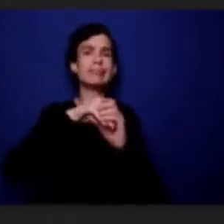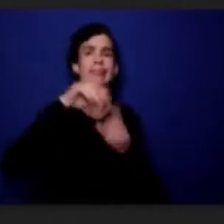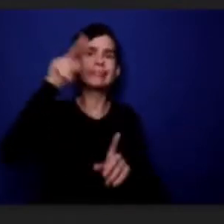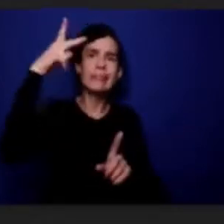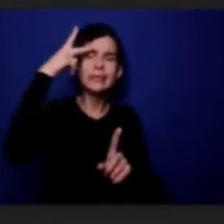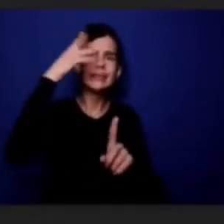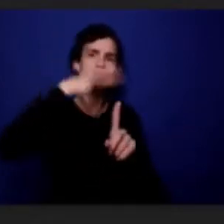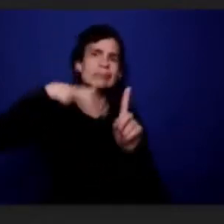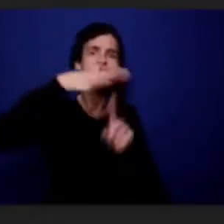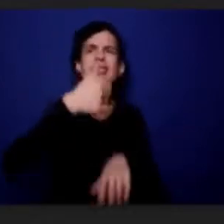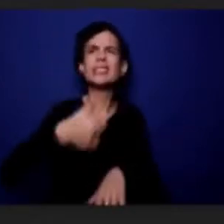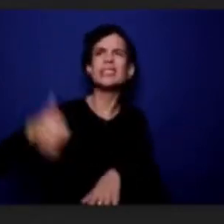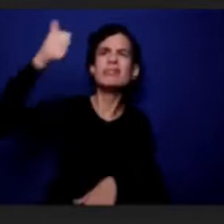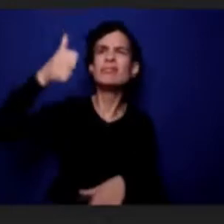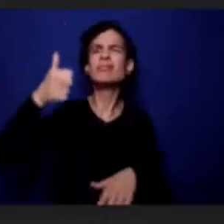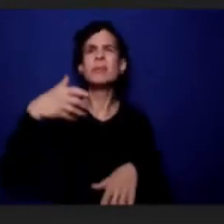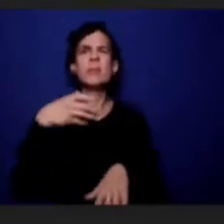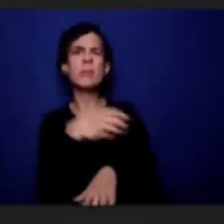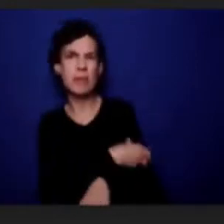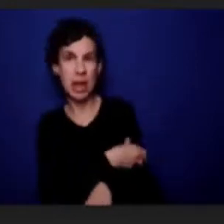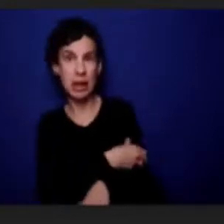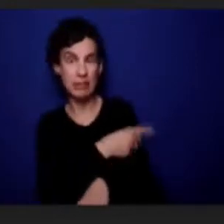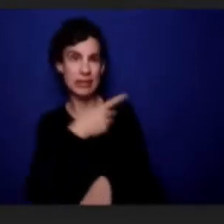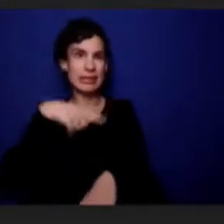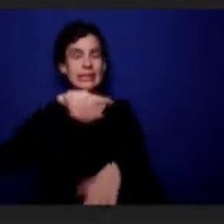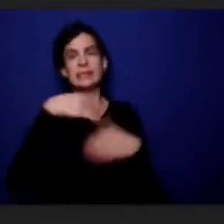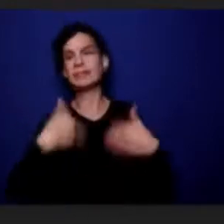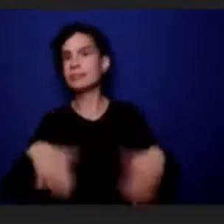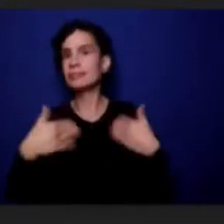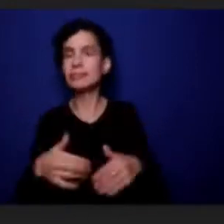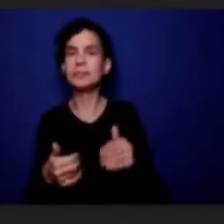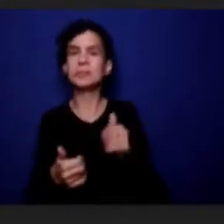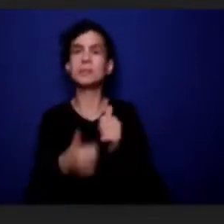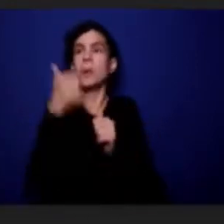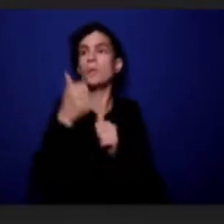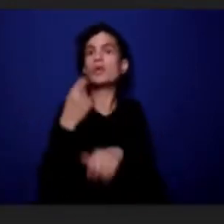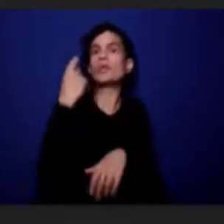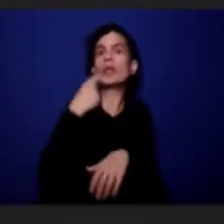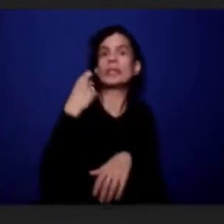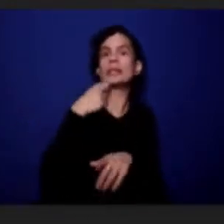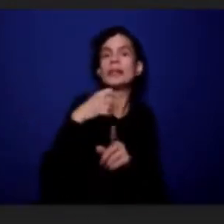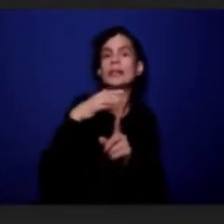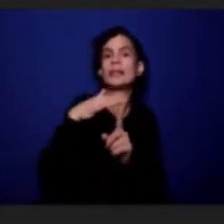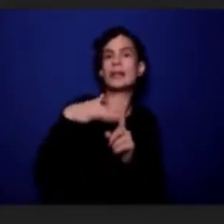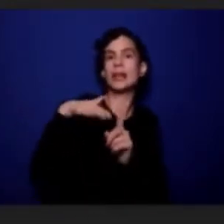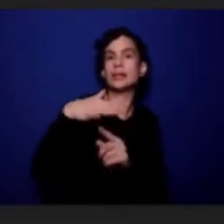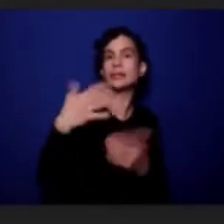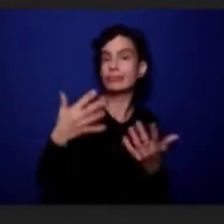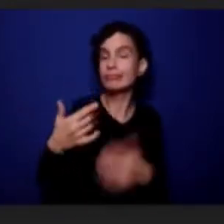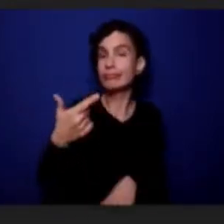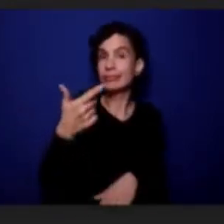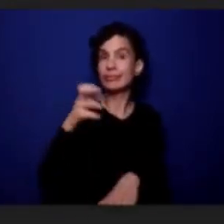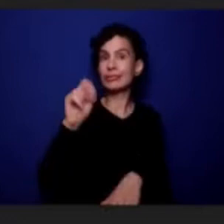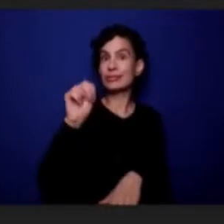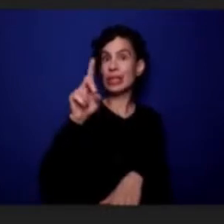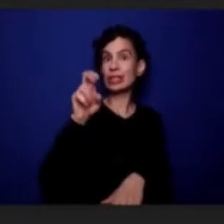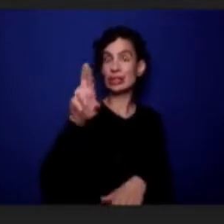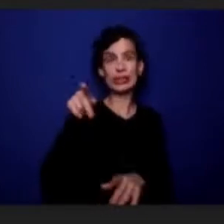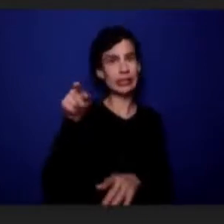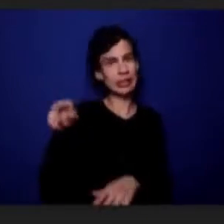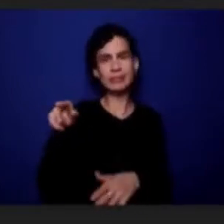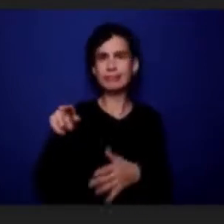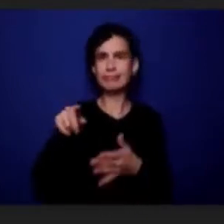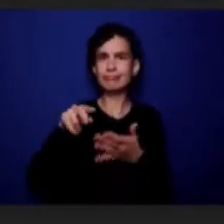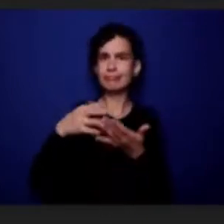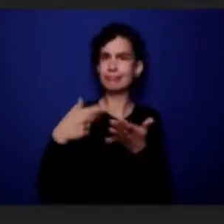Yeah. Great. Yeah, speaking of women in the political context or in positions of power, that's